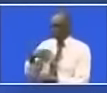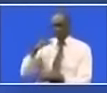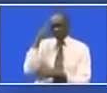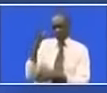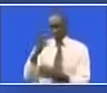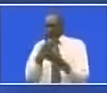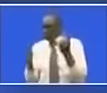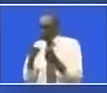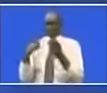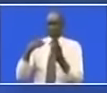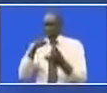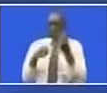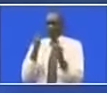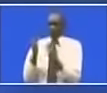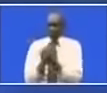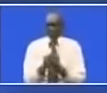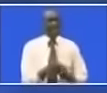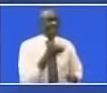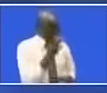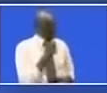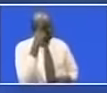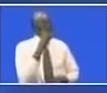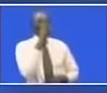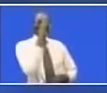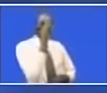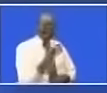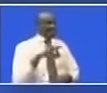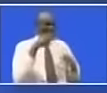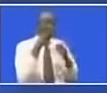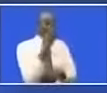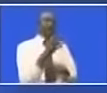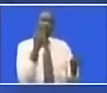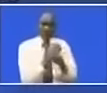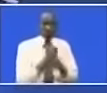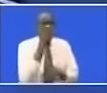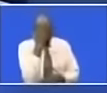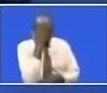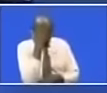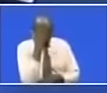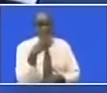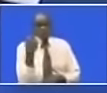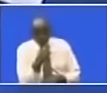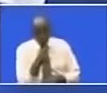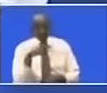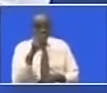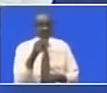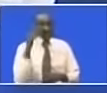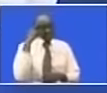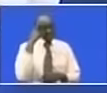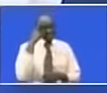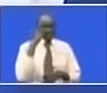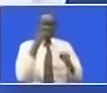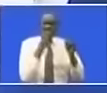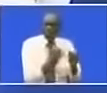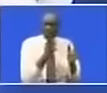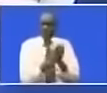distinguish between the two? Unless you do some serious analysis, yeah. It is very hard to tell in the minds of the voters who they are treating as an incumbent.